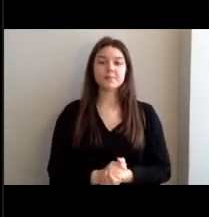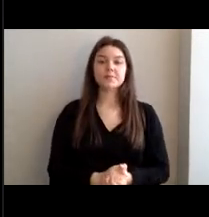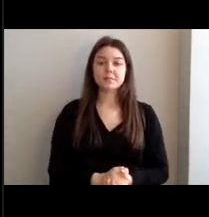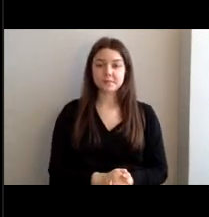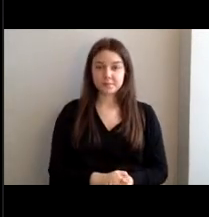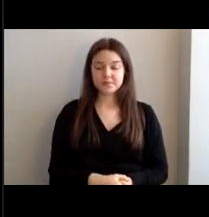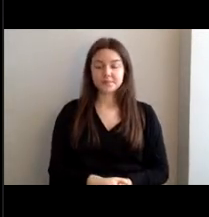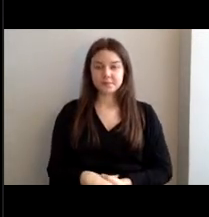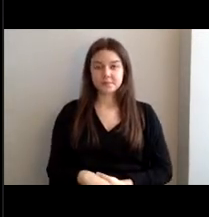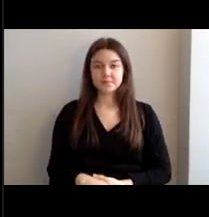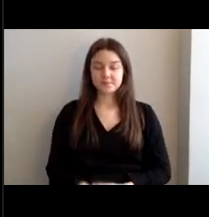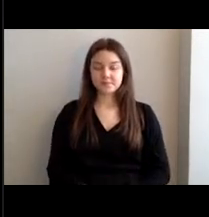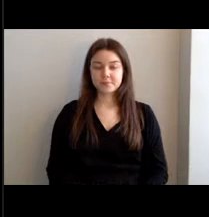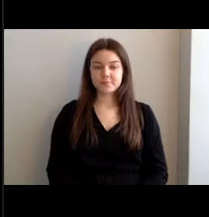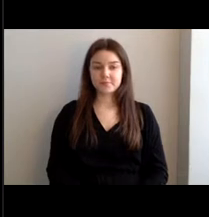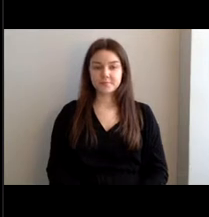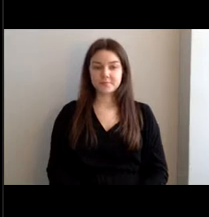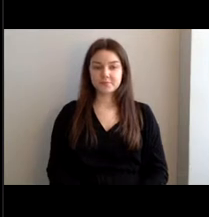Inspection Program.